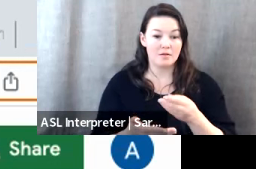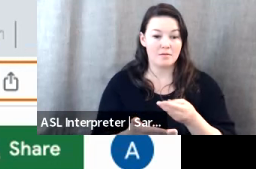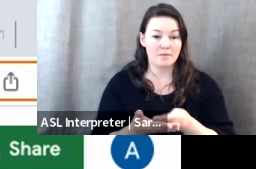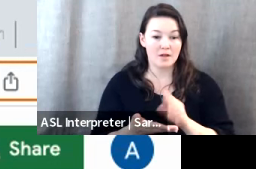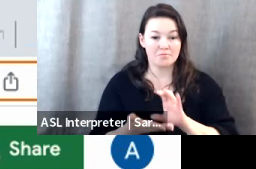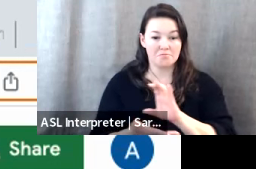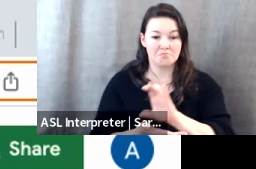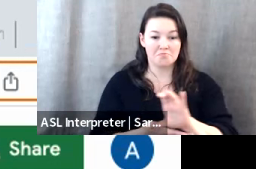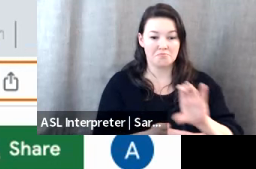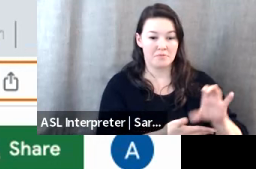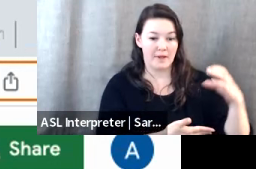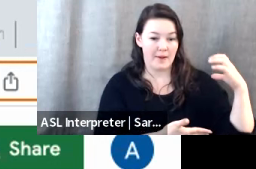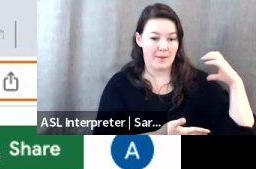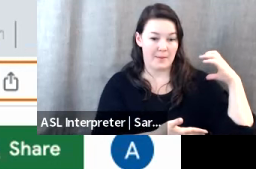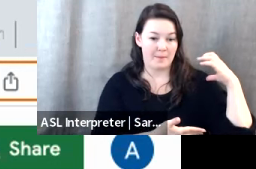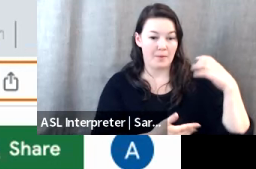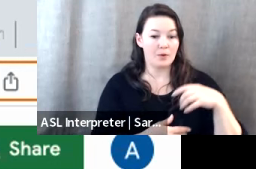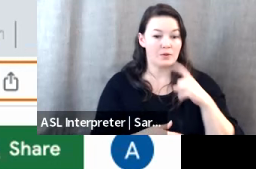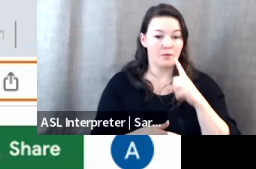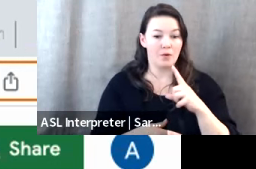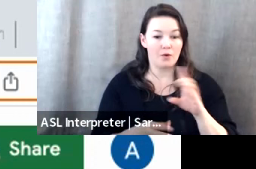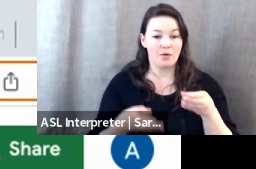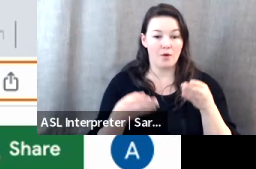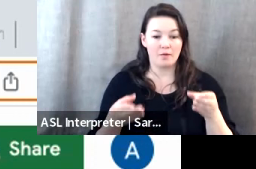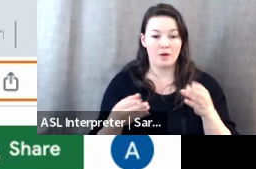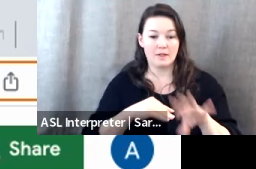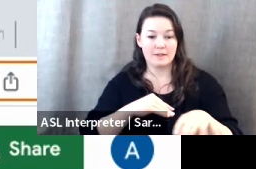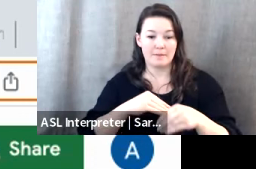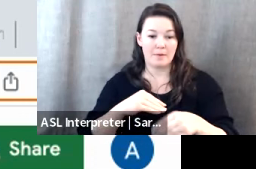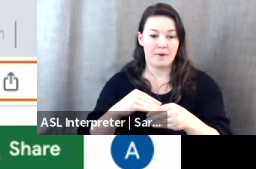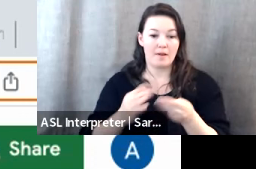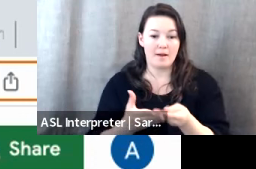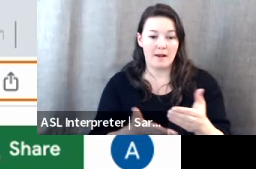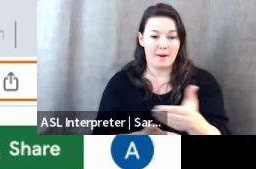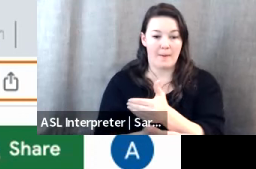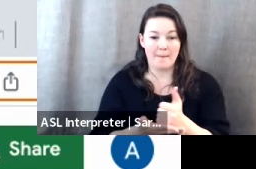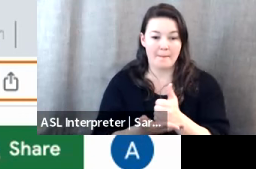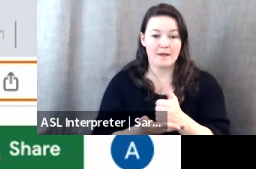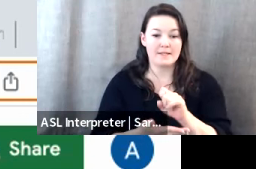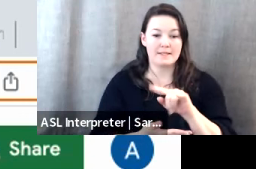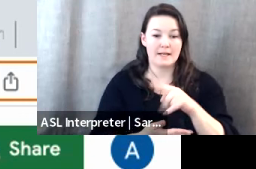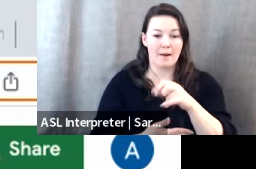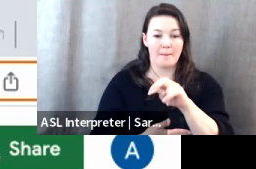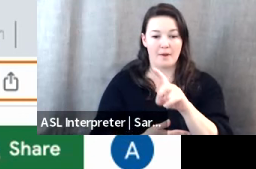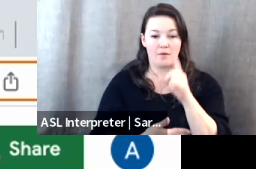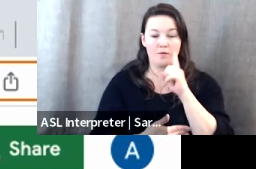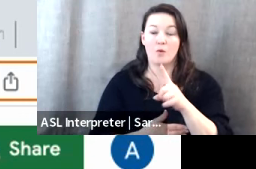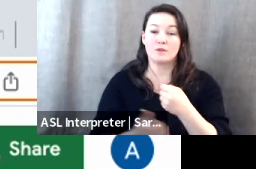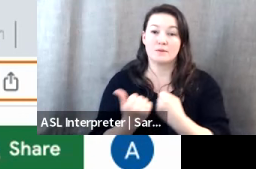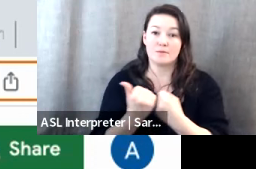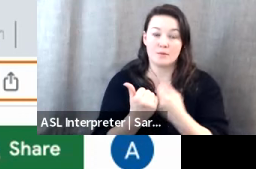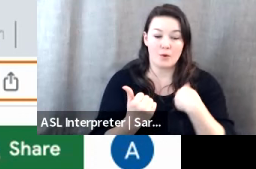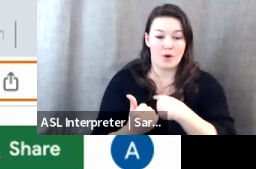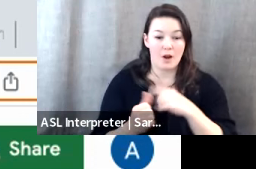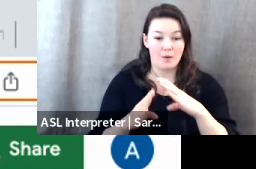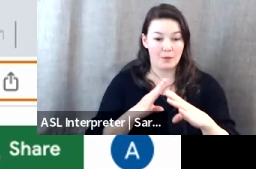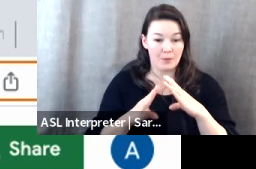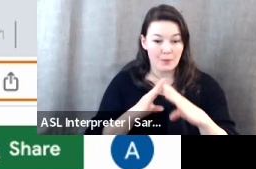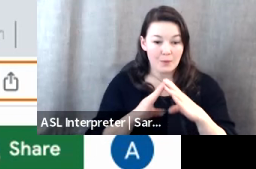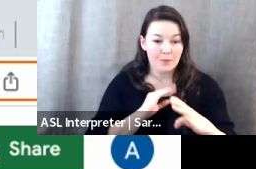supplemental income stipends to support our community in getting back to work and earning a wage comparable with living in Boulder County. This may include